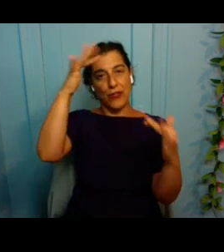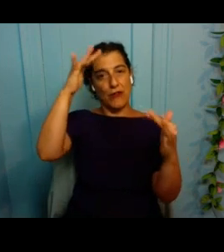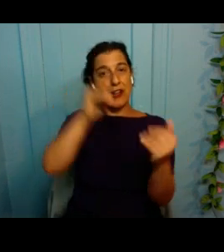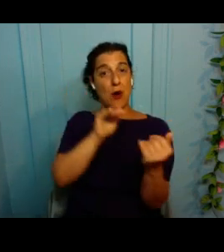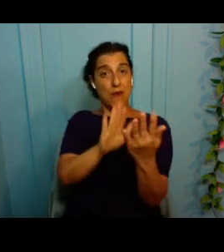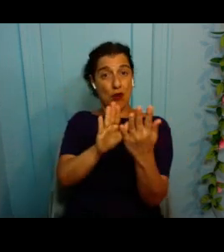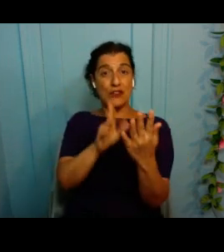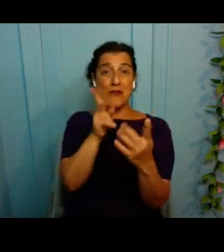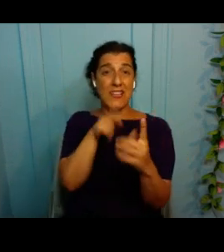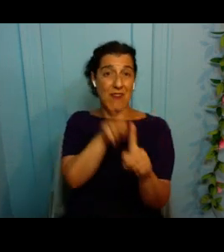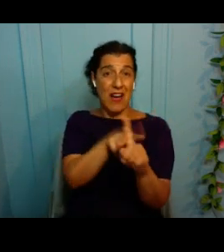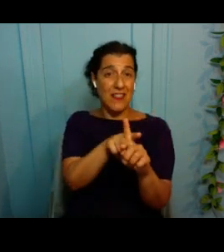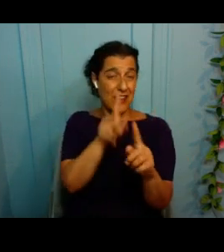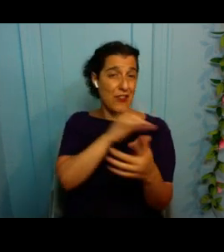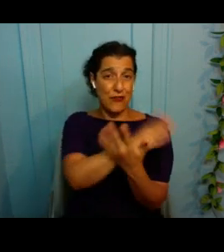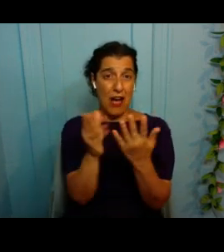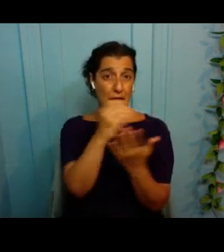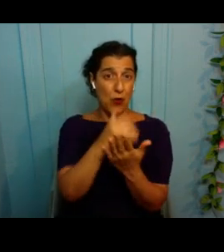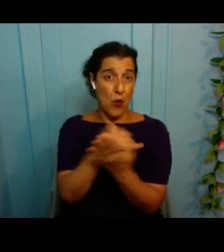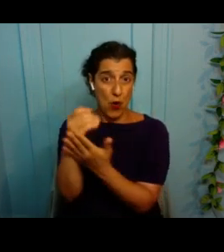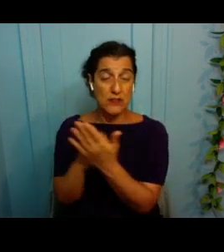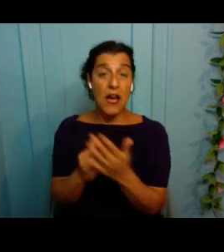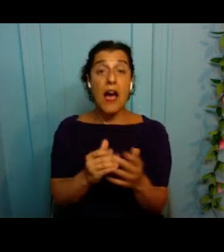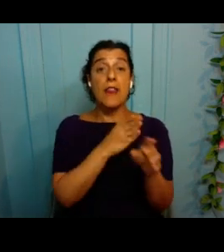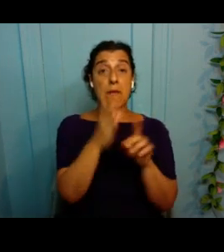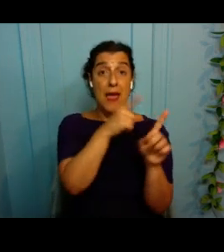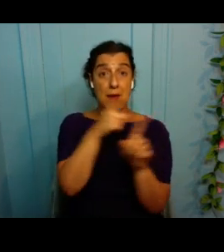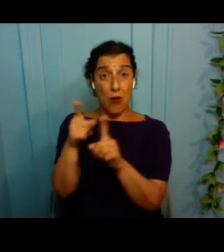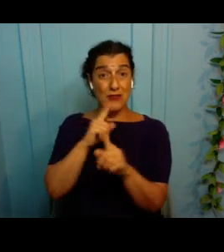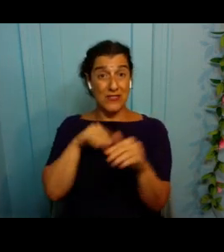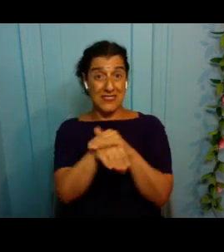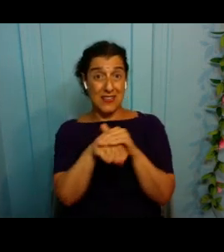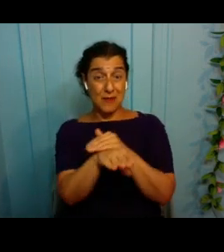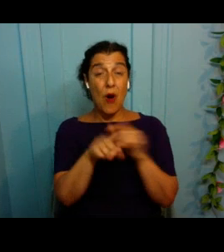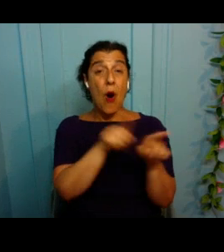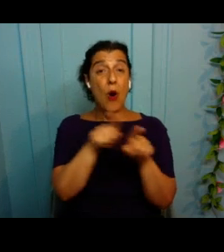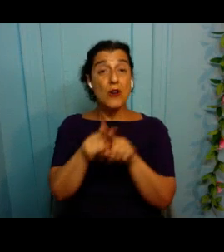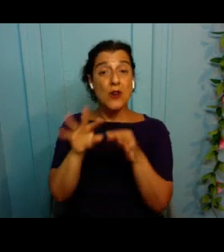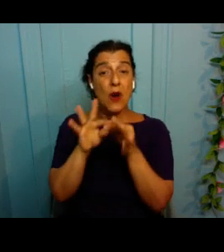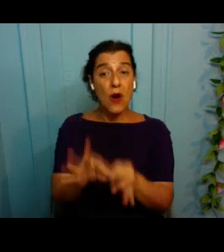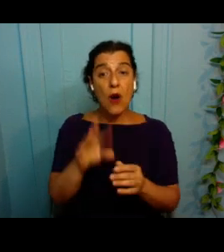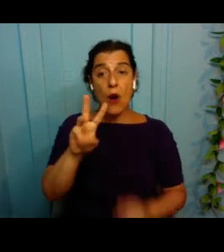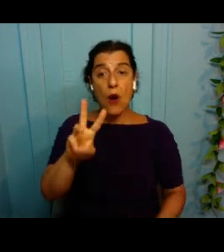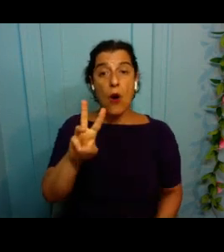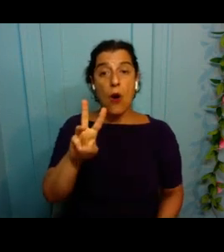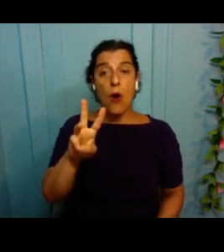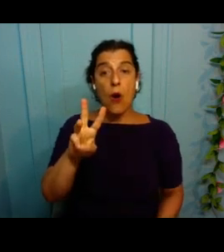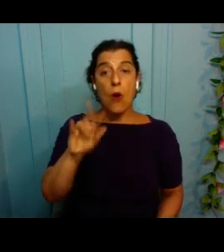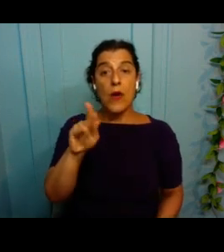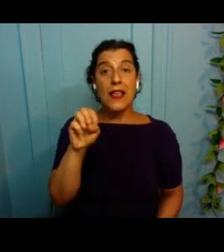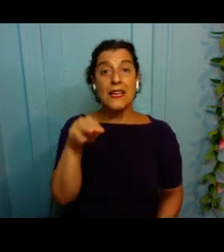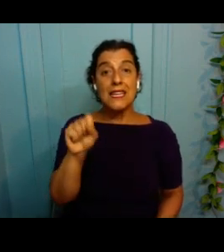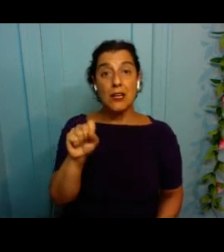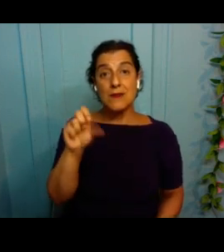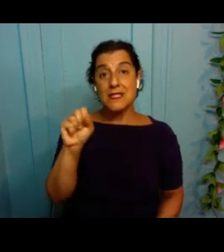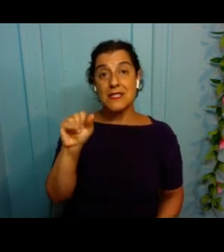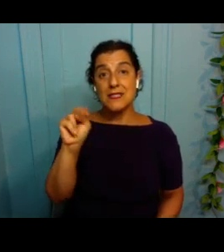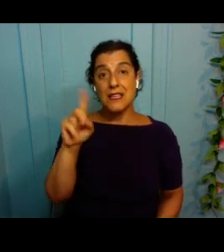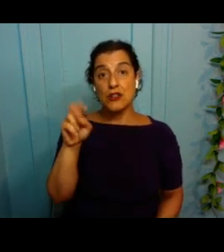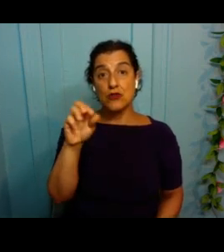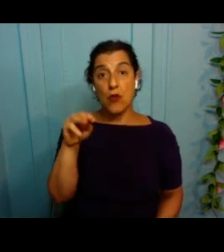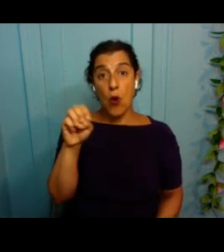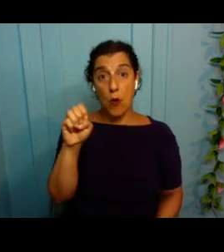points are accessible with guidance. And also it's about Williams syndrome. So starting out the course with a paper on this topic, like,